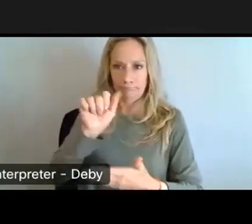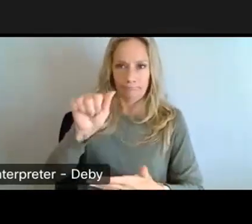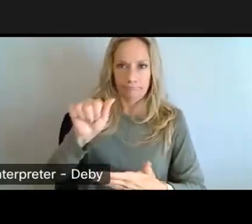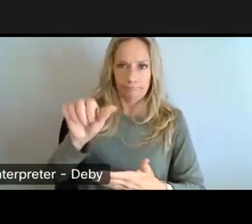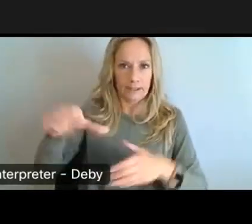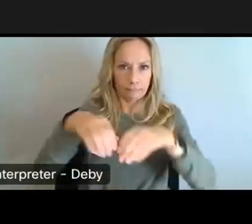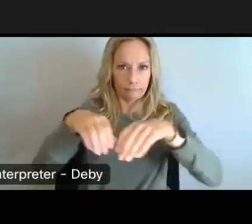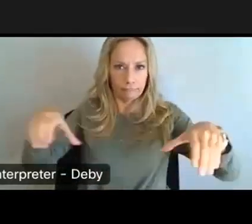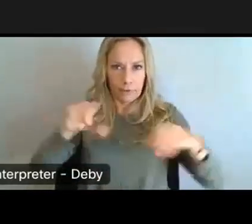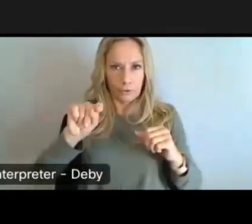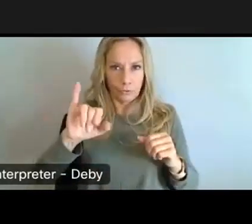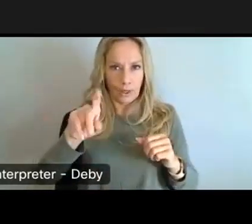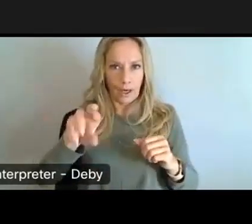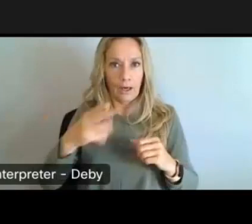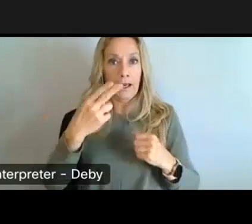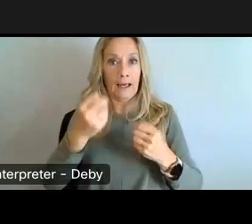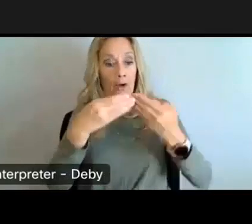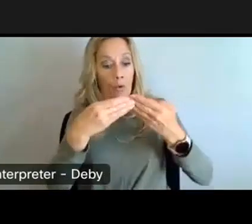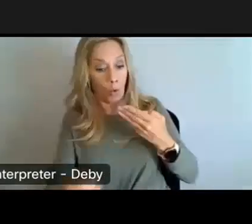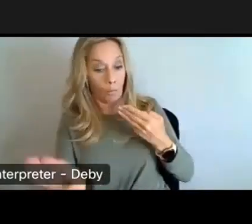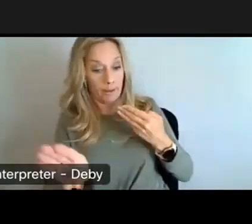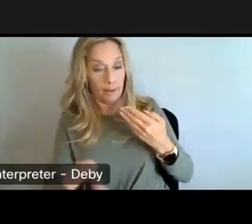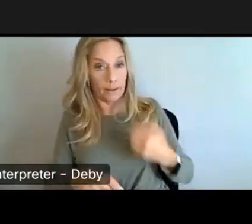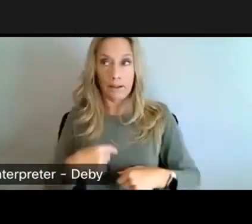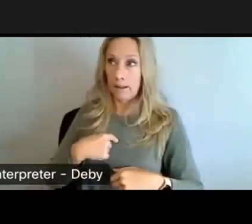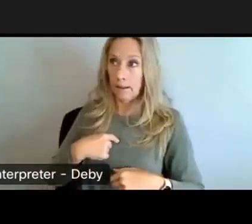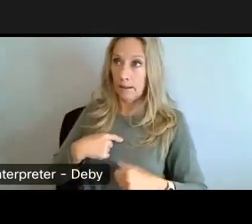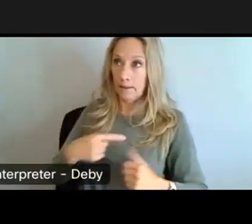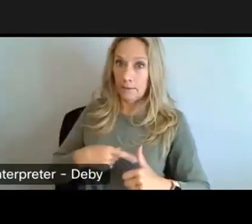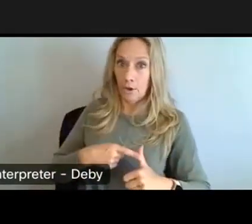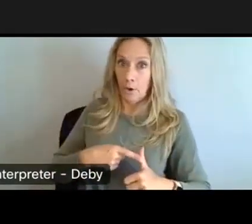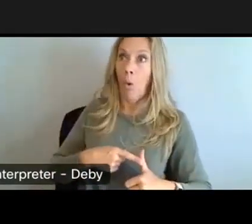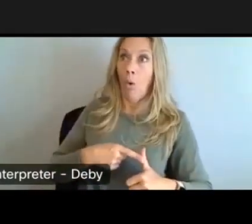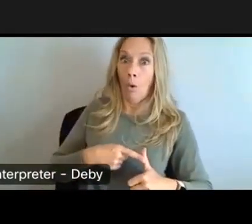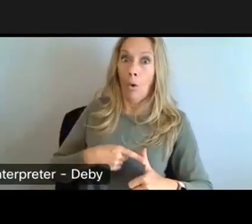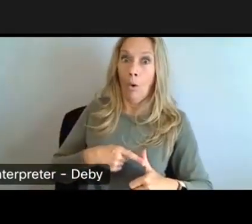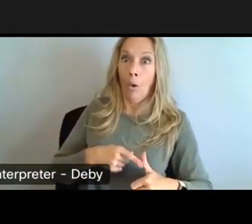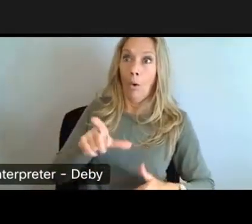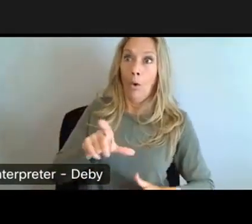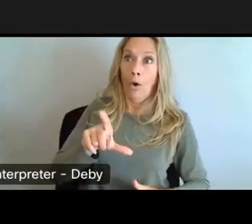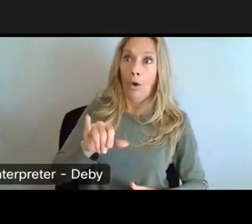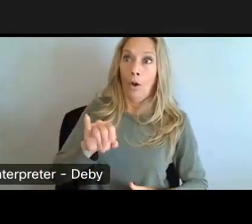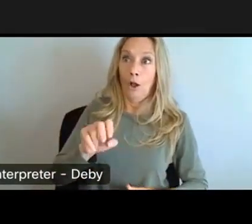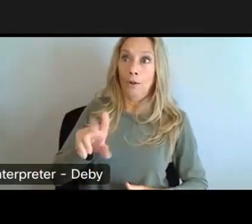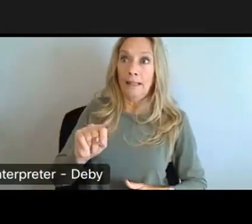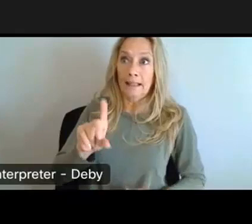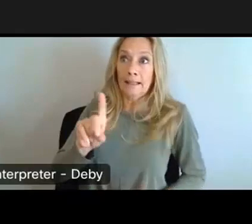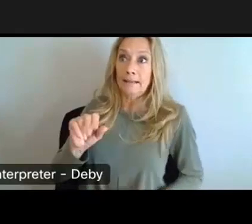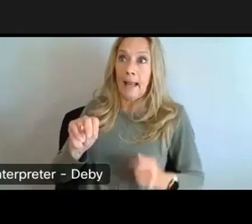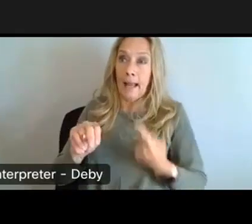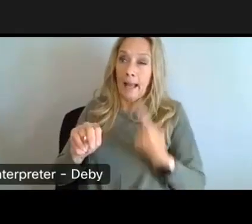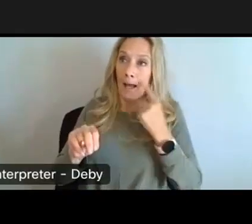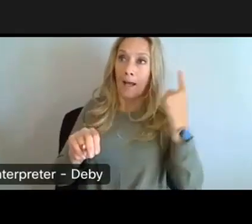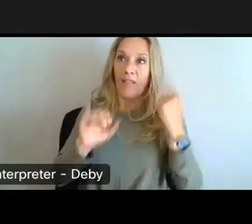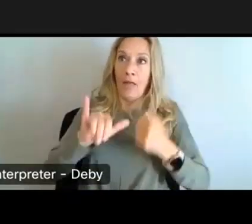door, my first reaction was, "Holy F, here's Lieutenant Dan." Uh, but